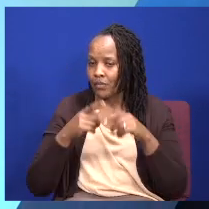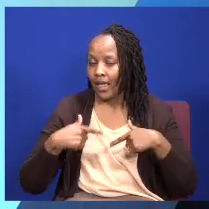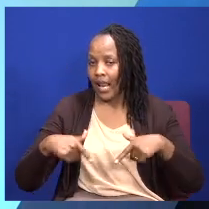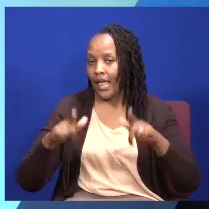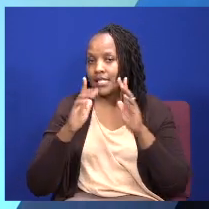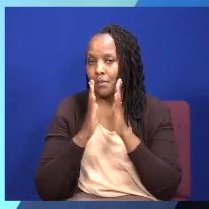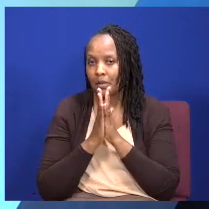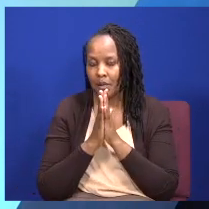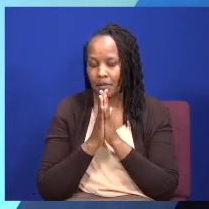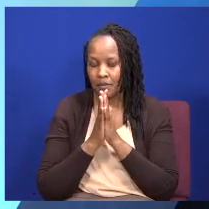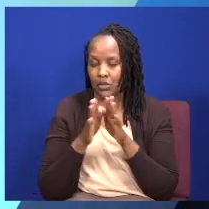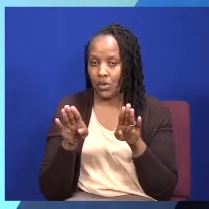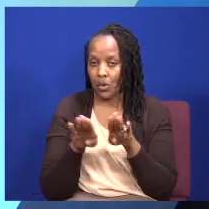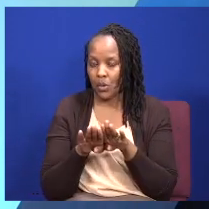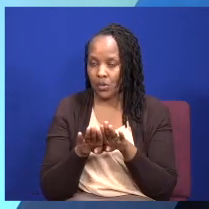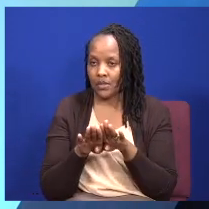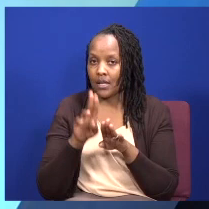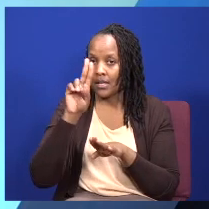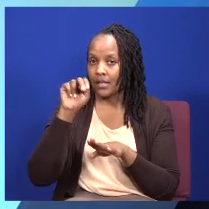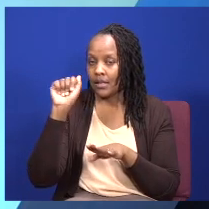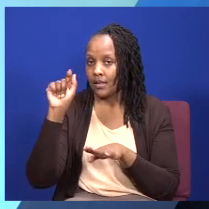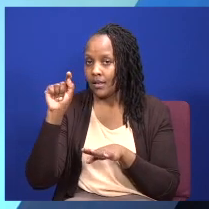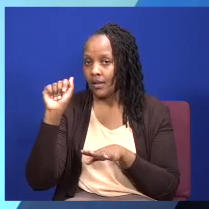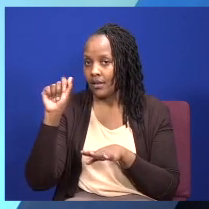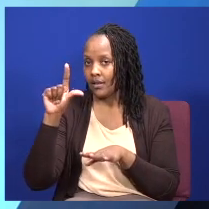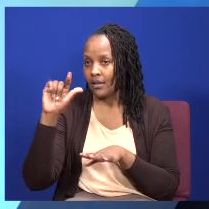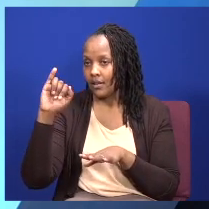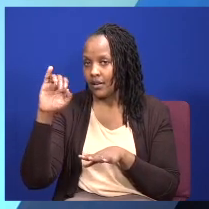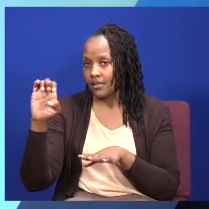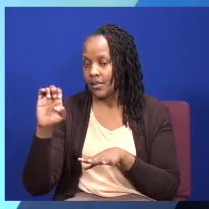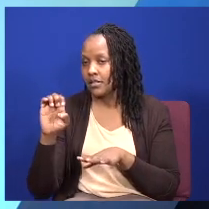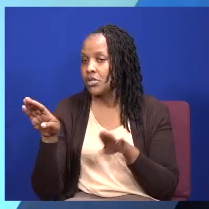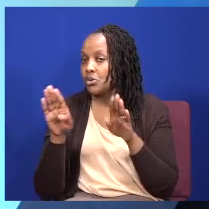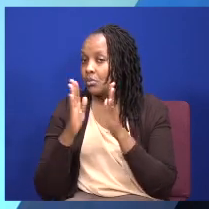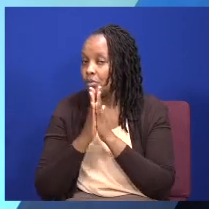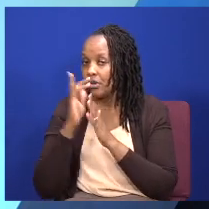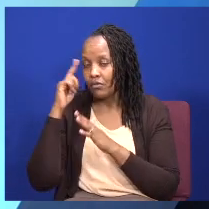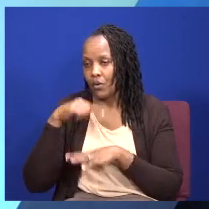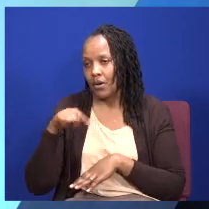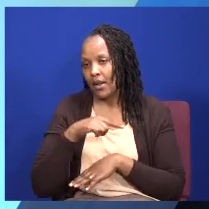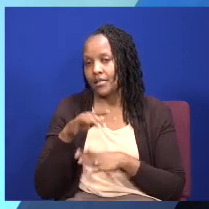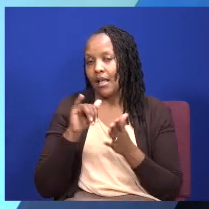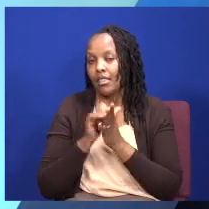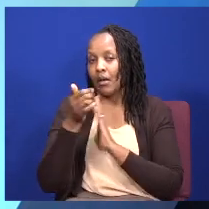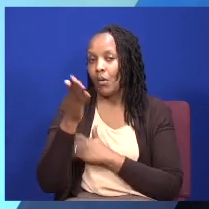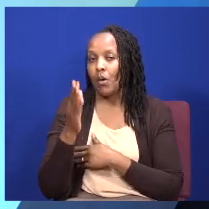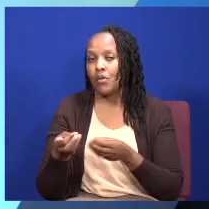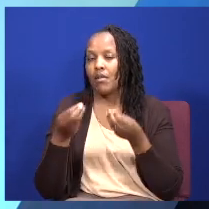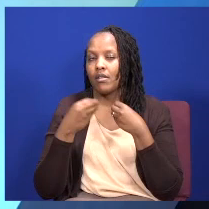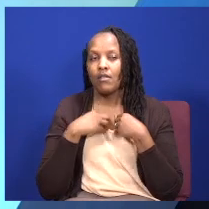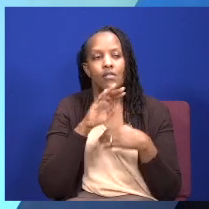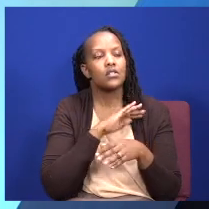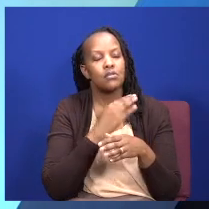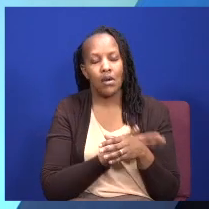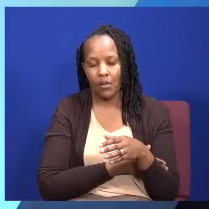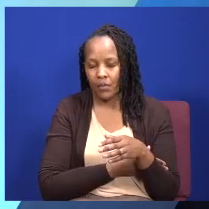and we'll ask Natalie to pray for us where times we may fear or we may doubt, that God will give us the power and to